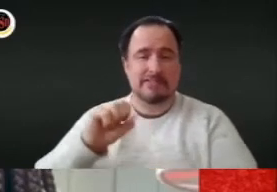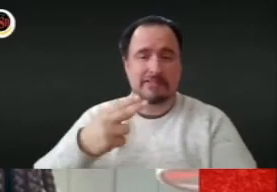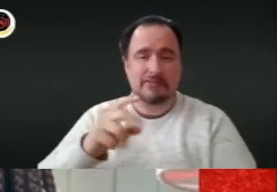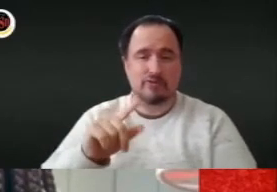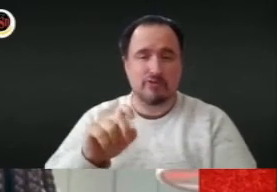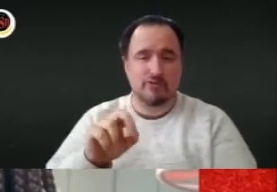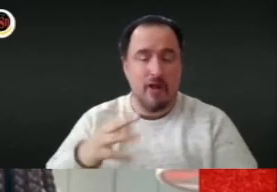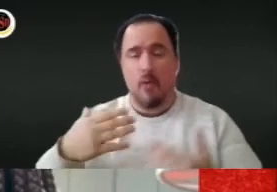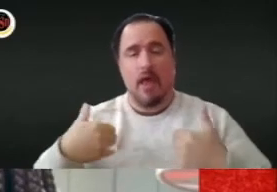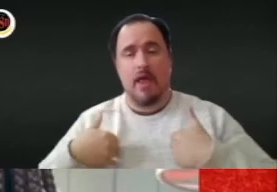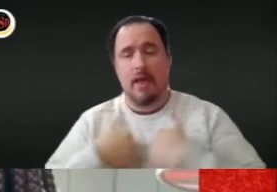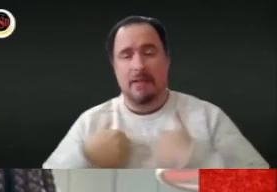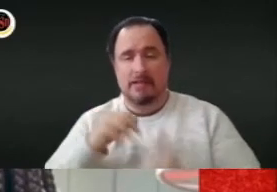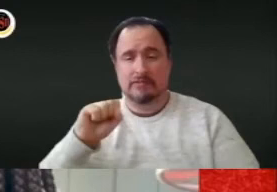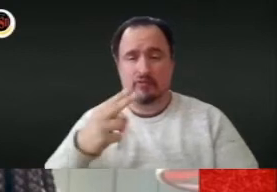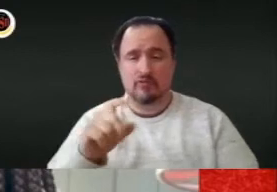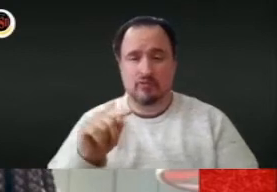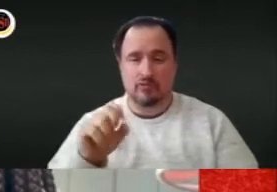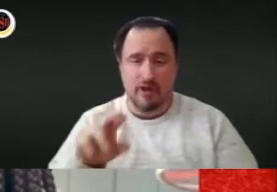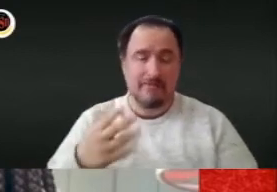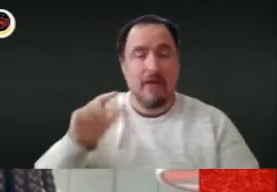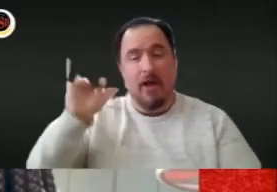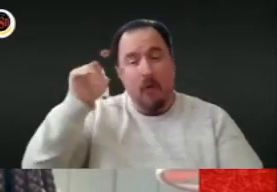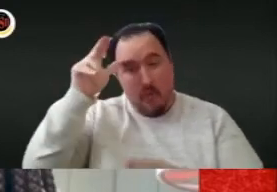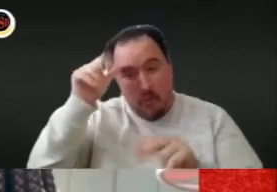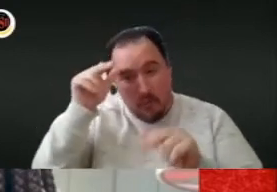could work at an animal shelter.